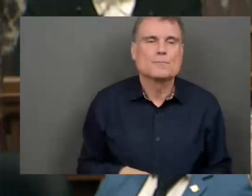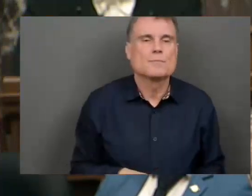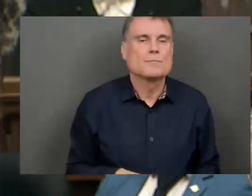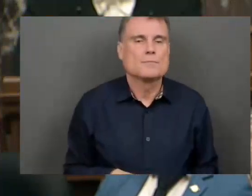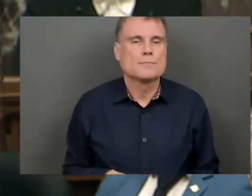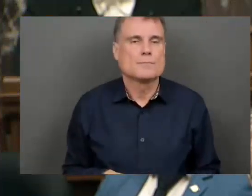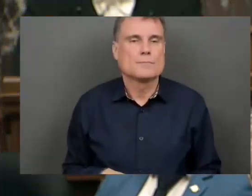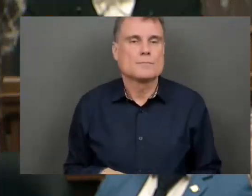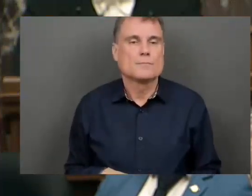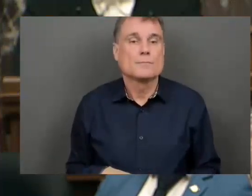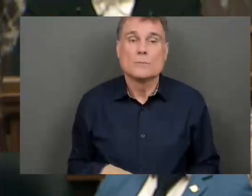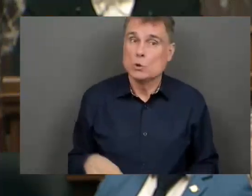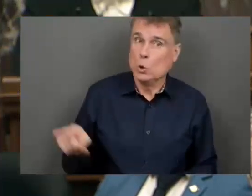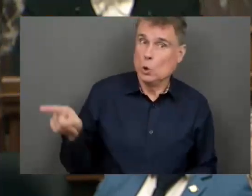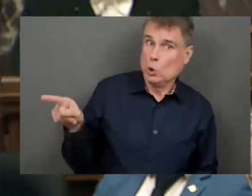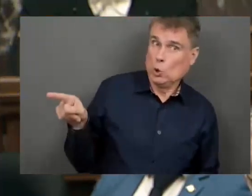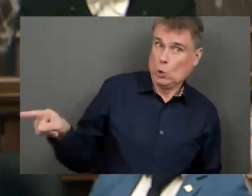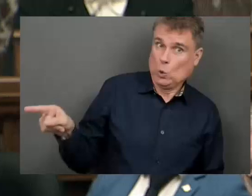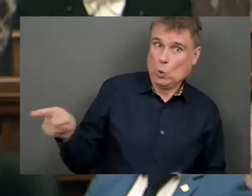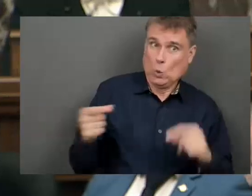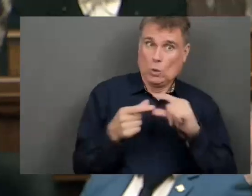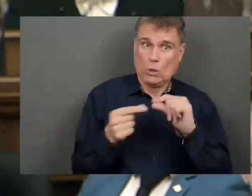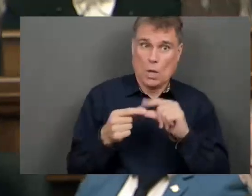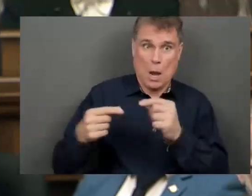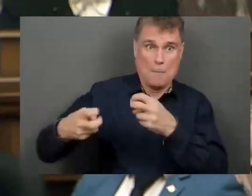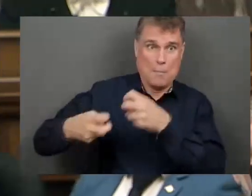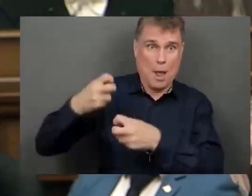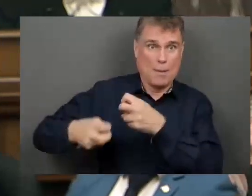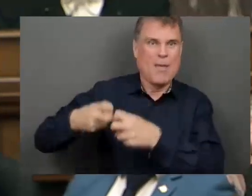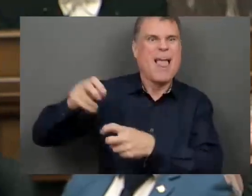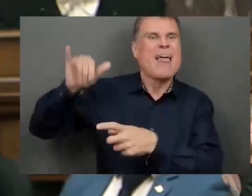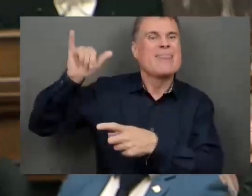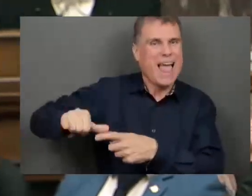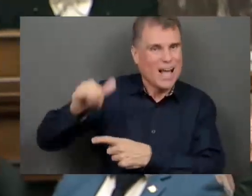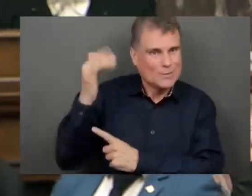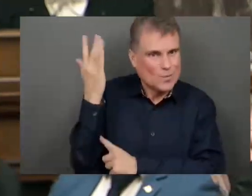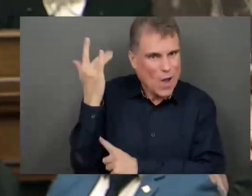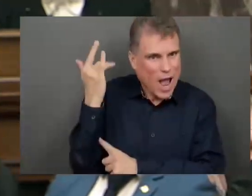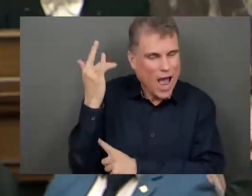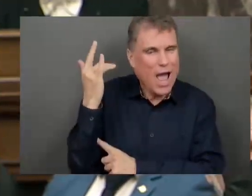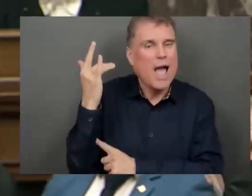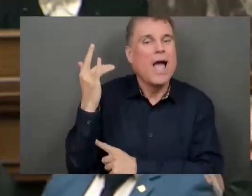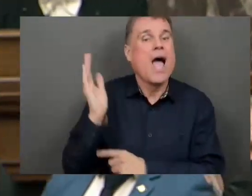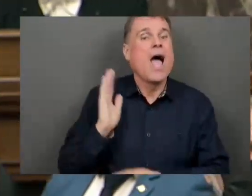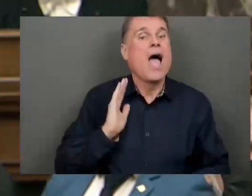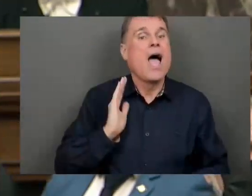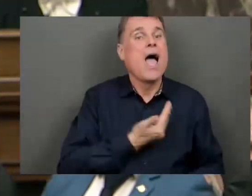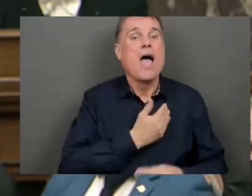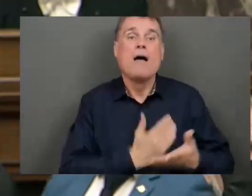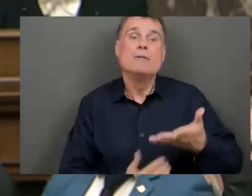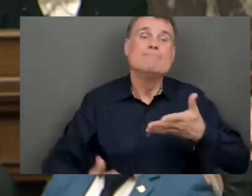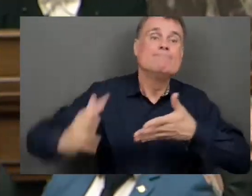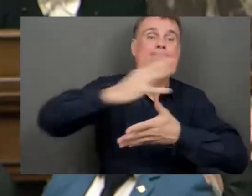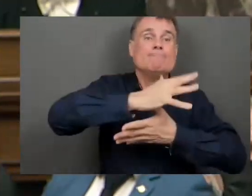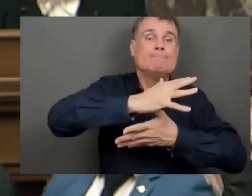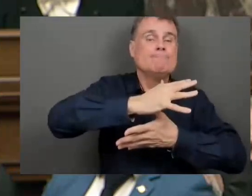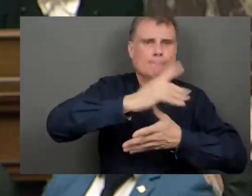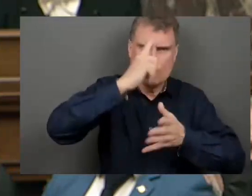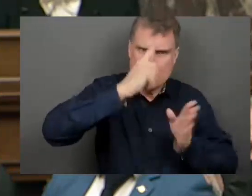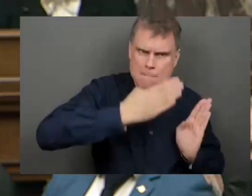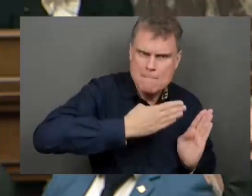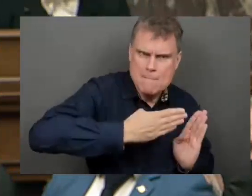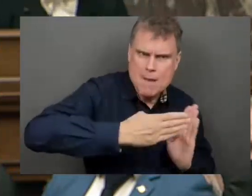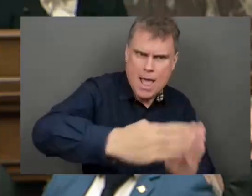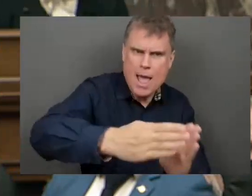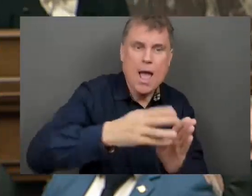is exactly why British Columbia's first homelessness strategy invested very first in young people